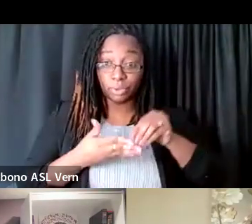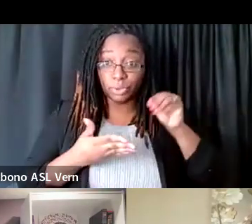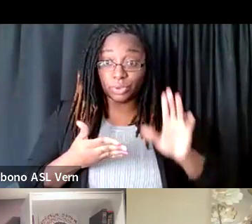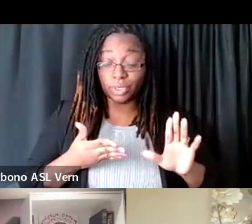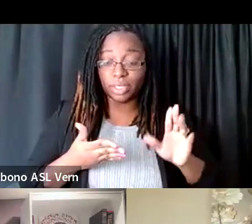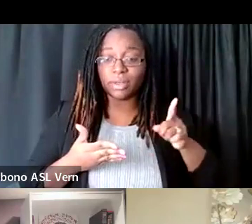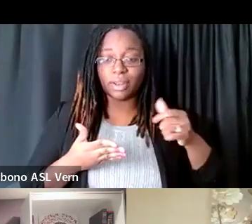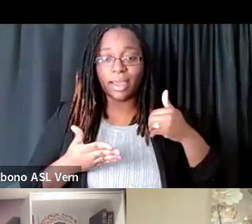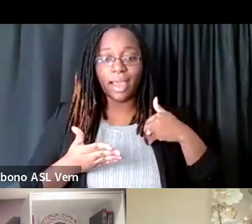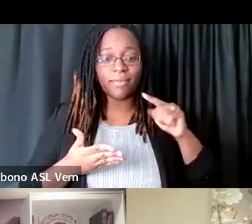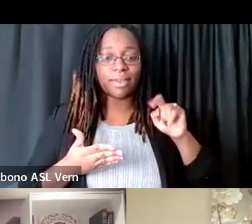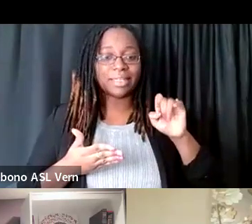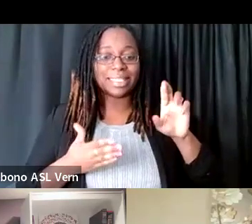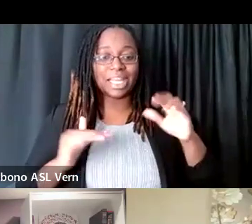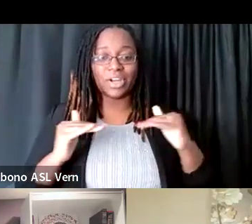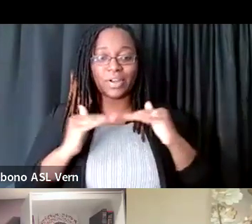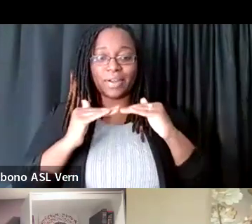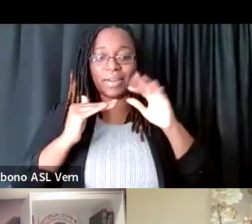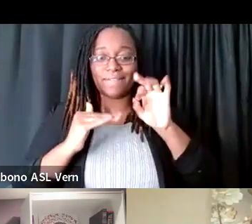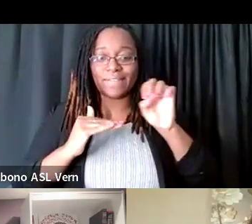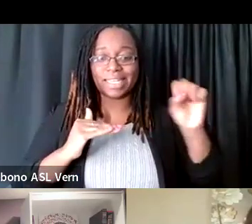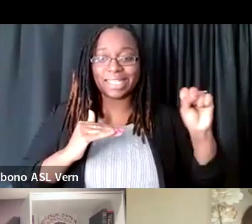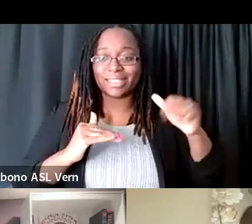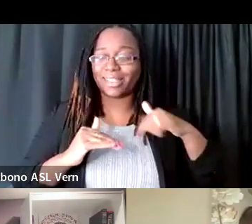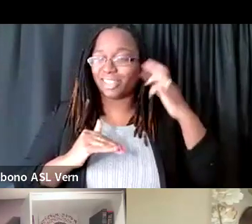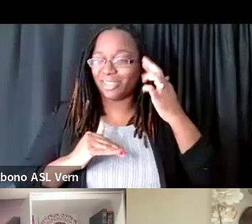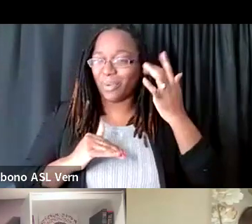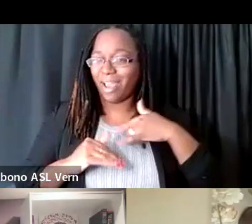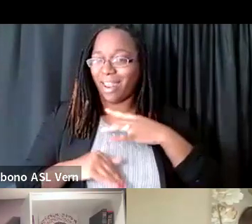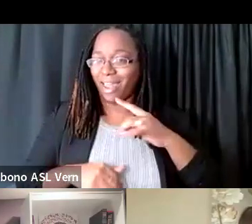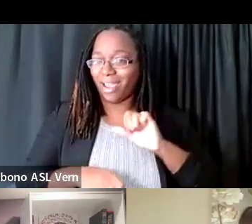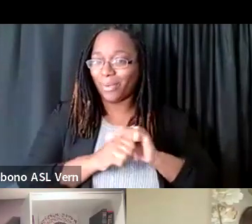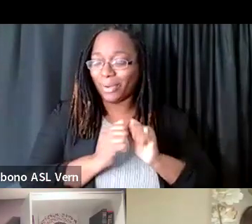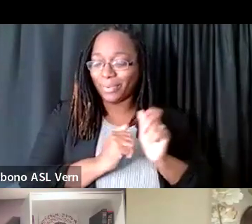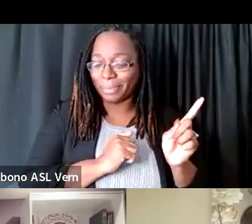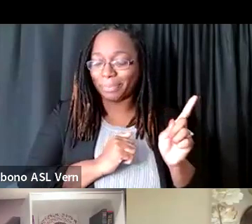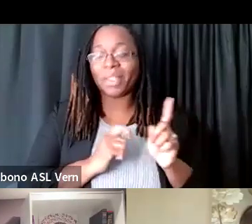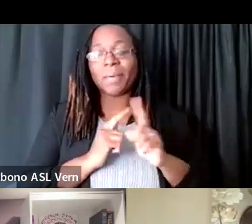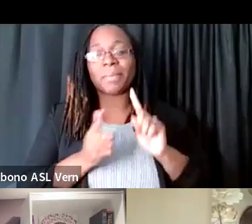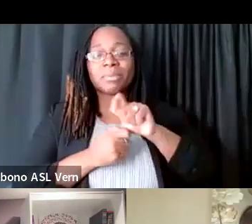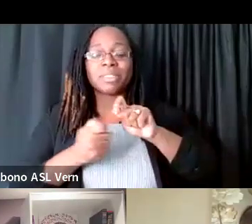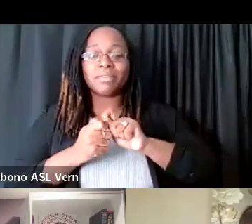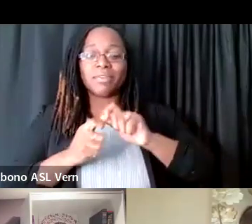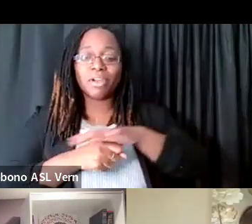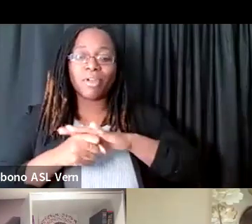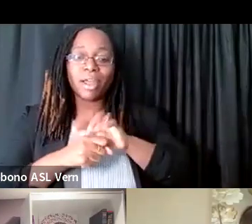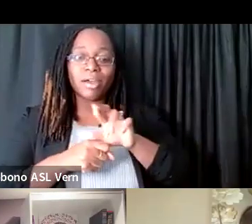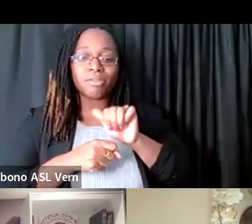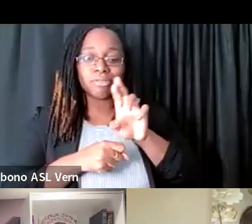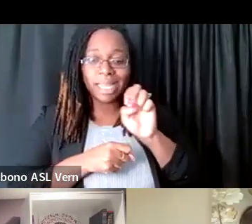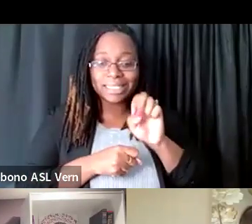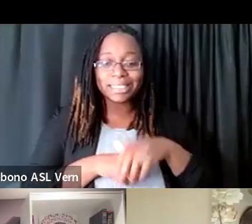tiered fees, which is one of the reasons I really like working with them. I do things specifically around race and